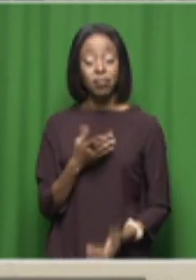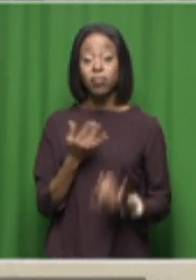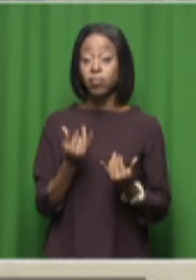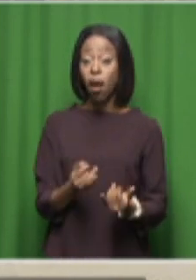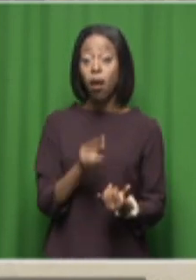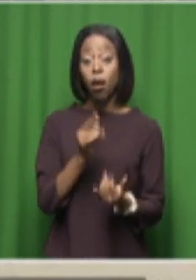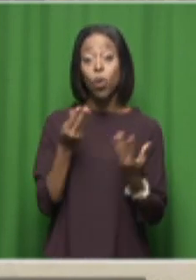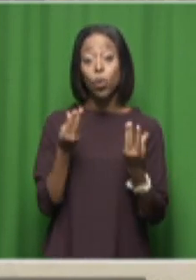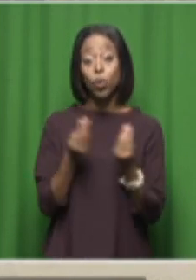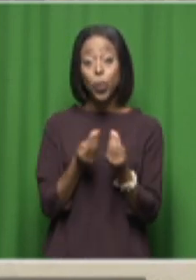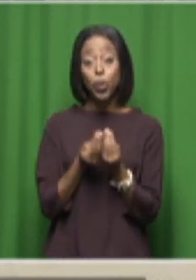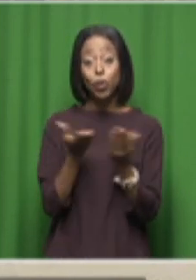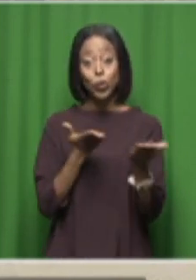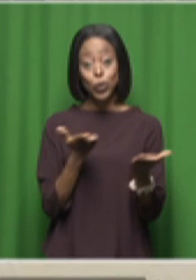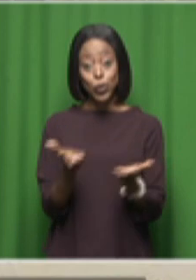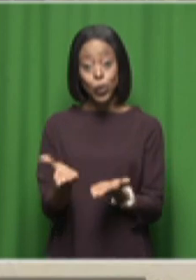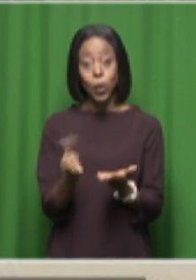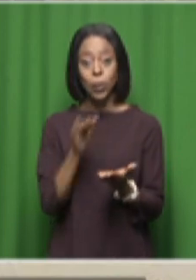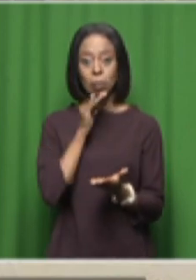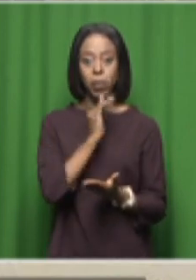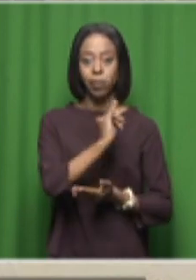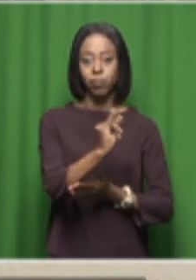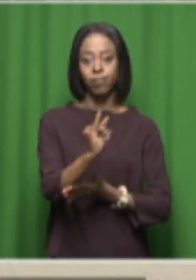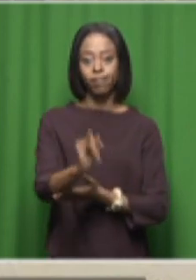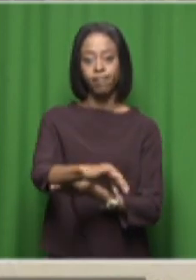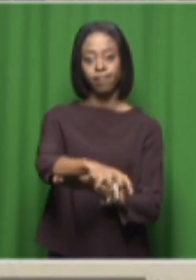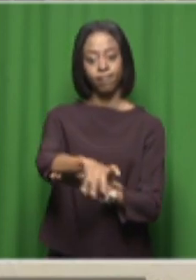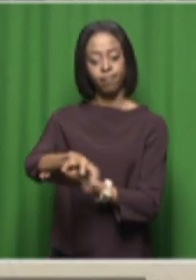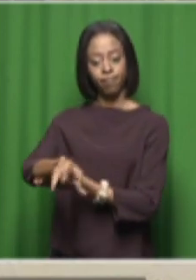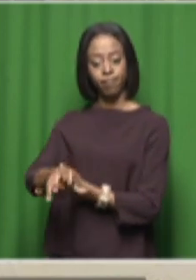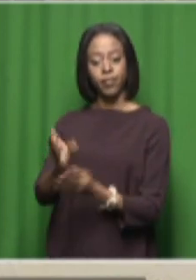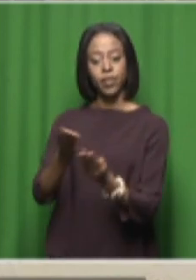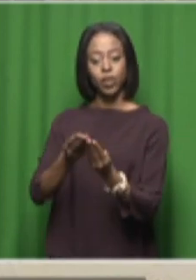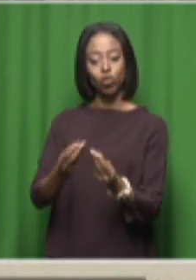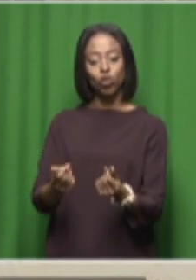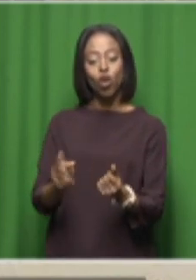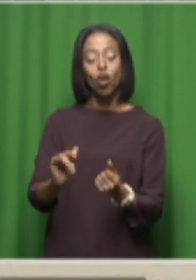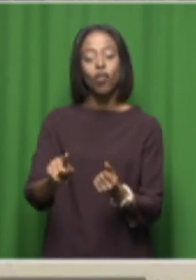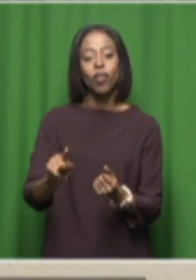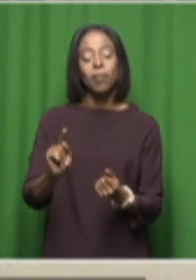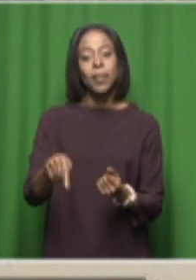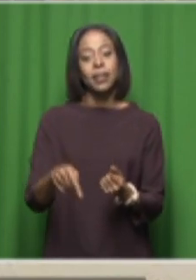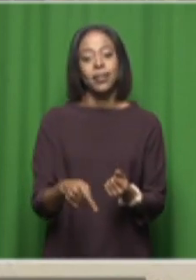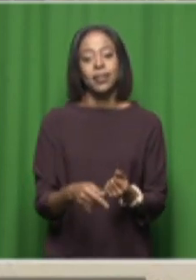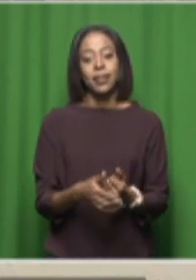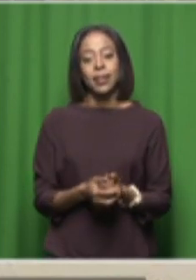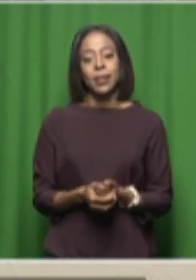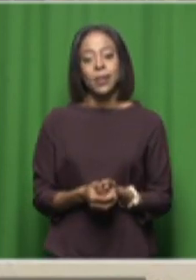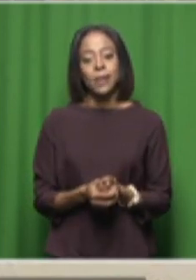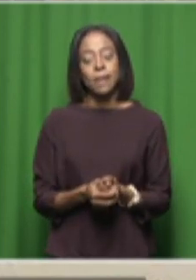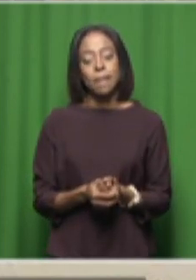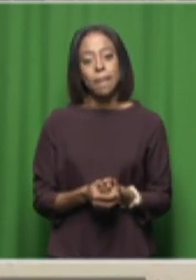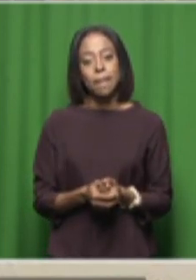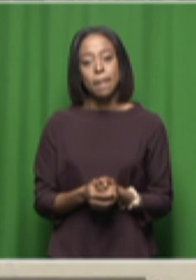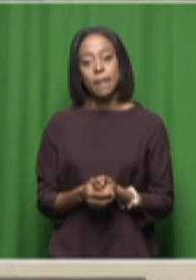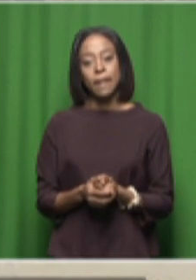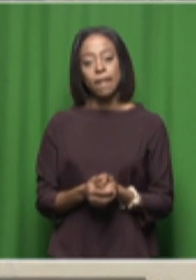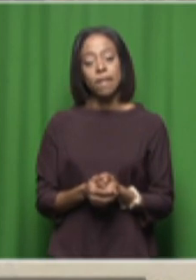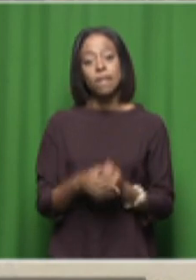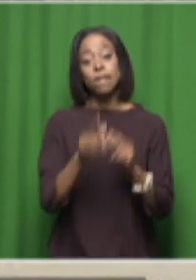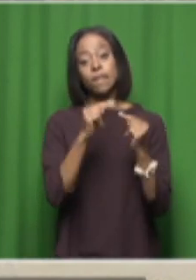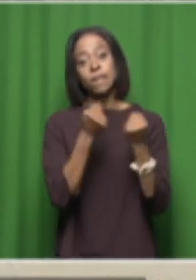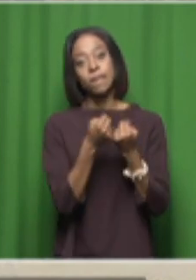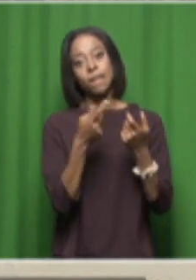things that each province needs to work very closely with your